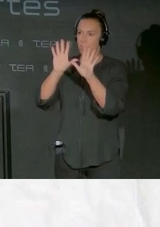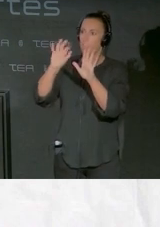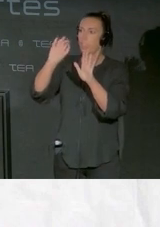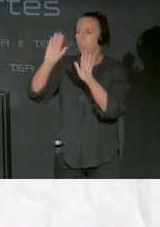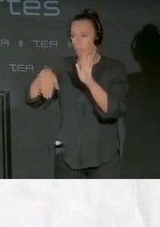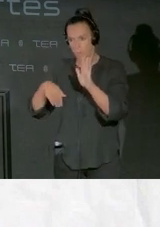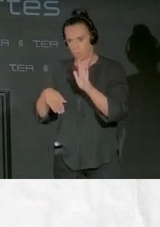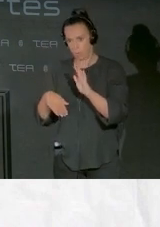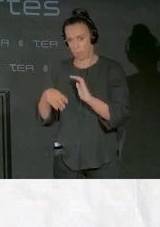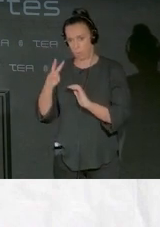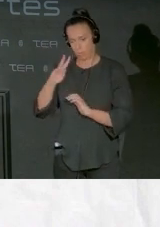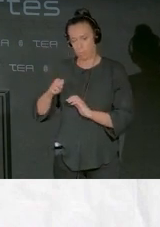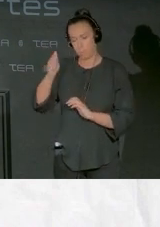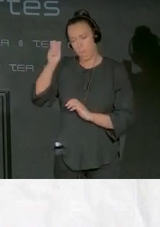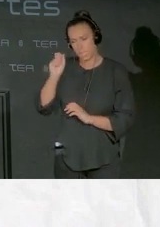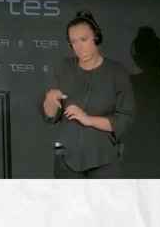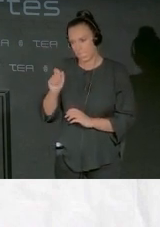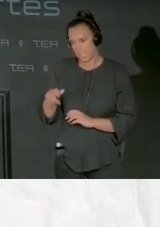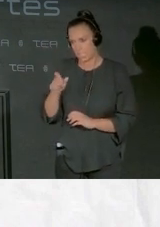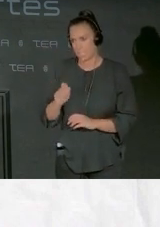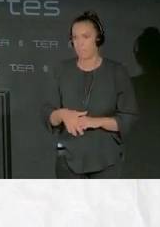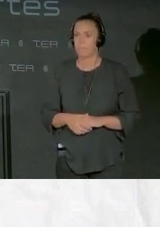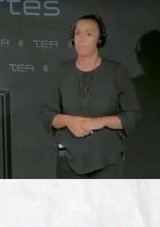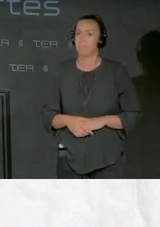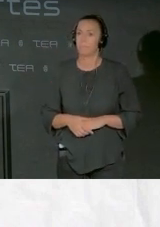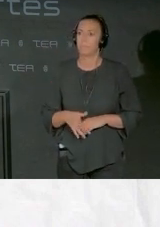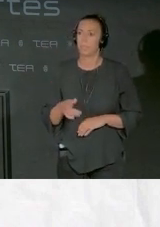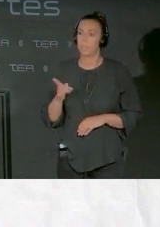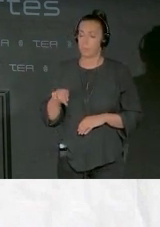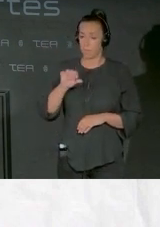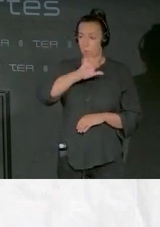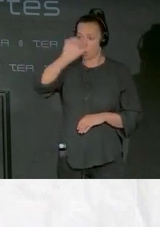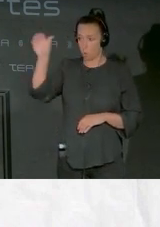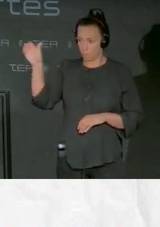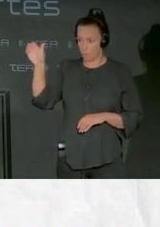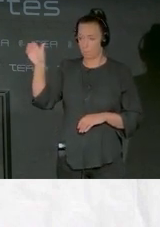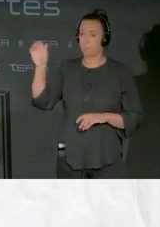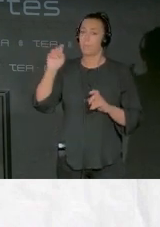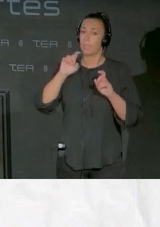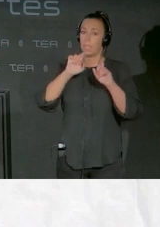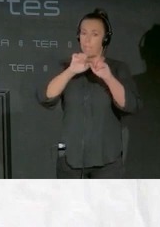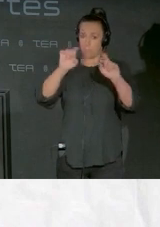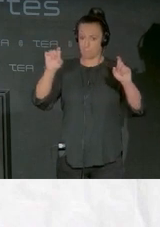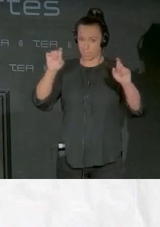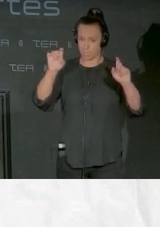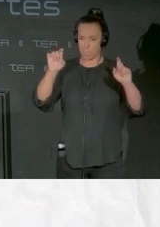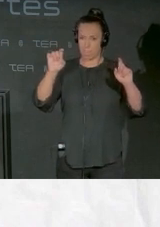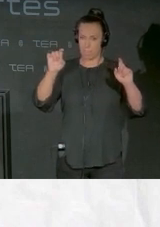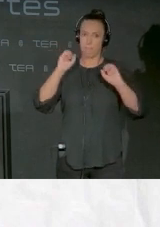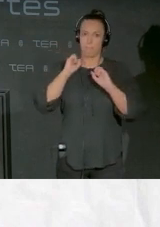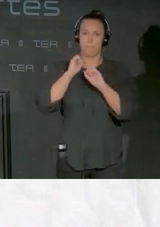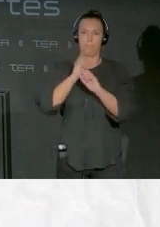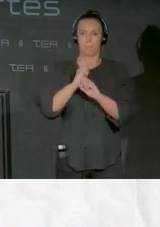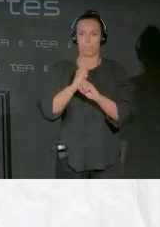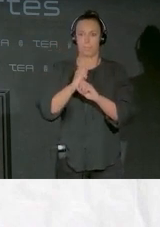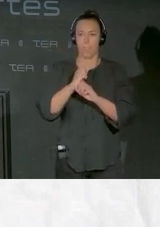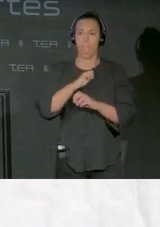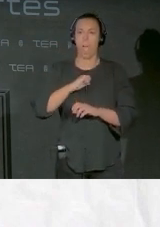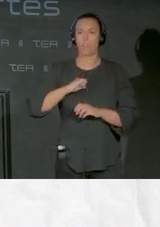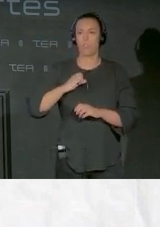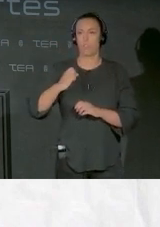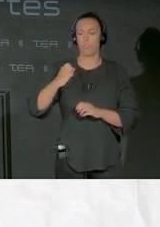game companies in Europe, mainly rely on self-financing, so on their own revenues they generate rather than external